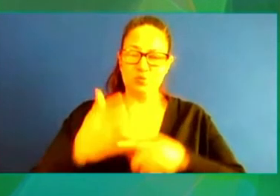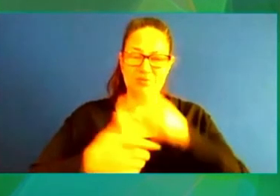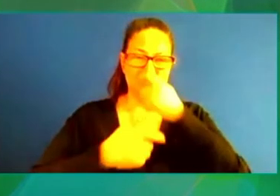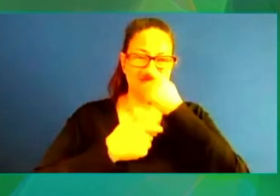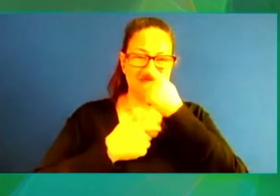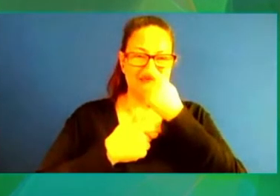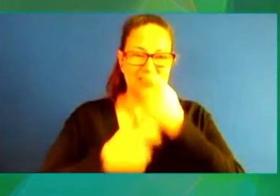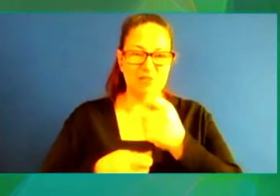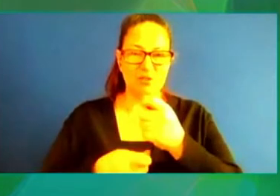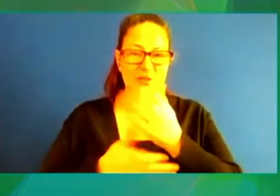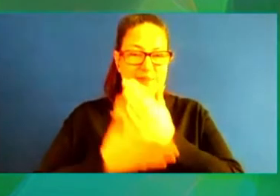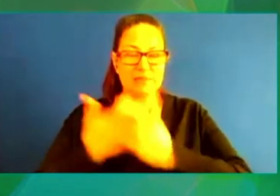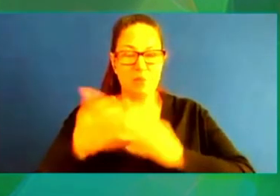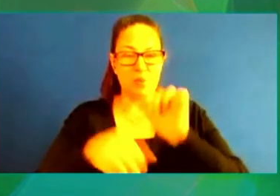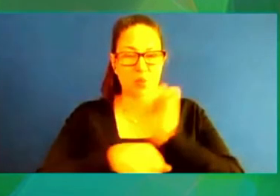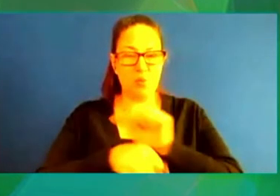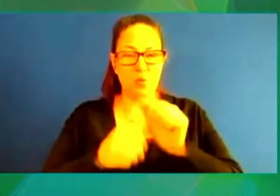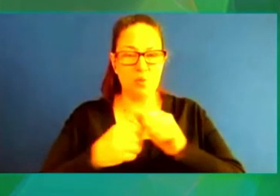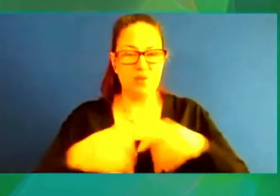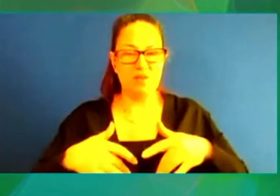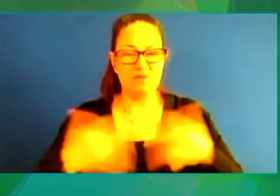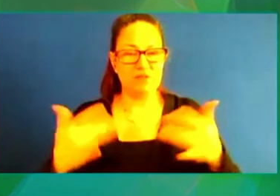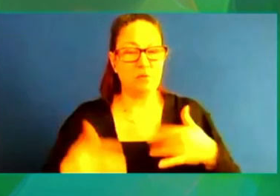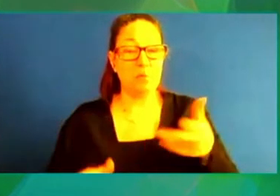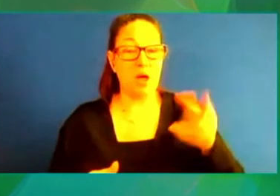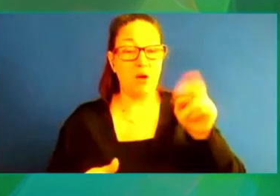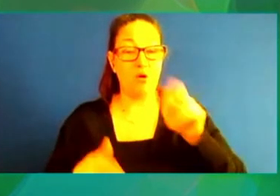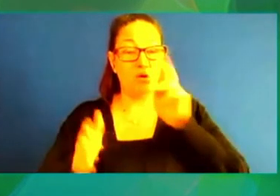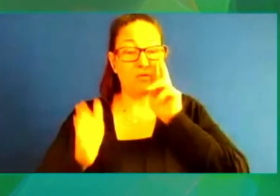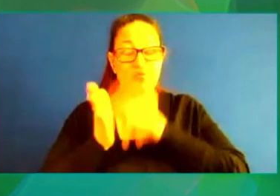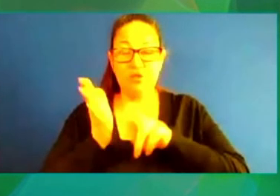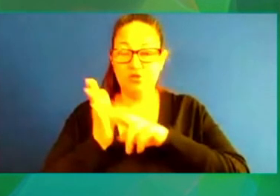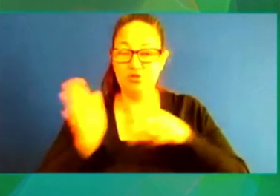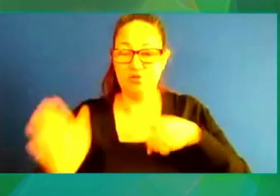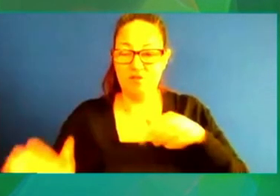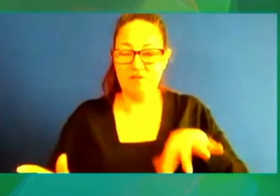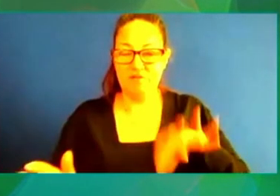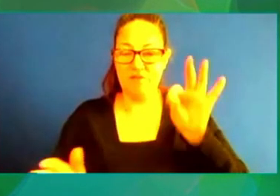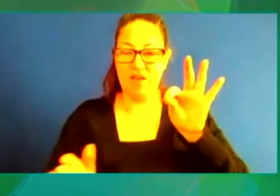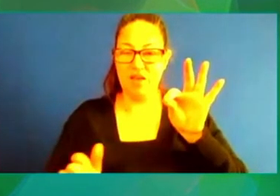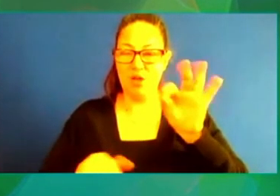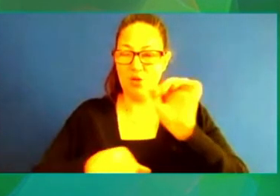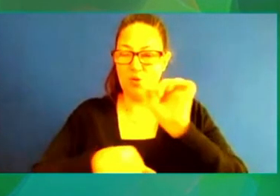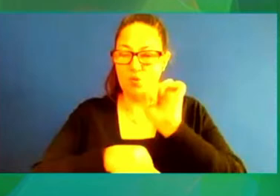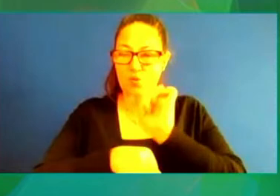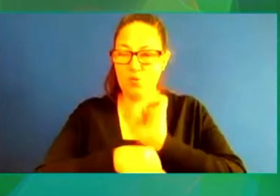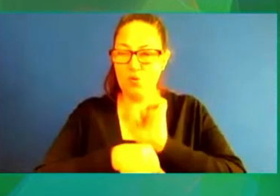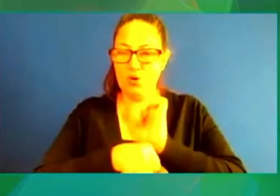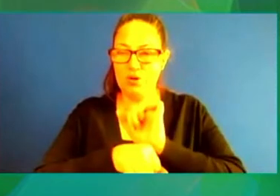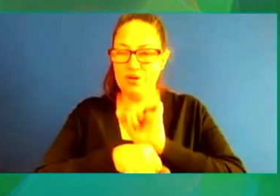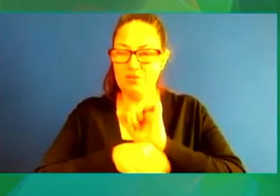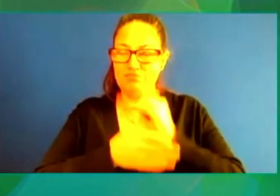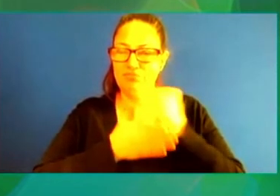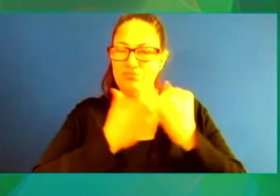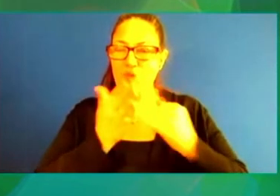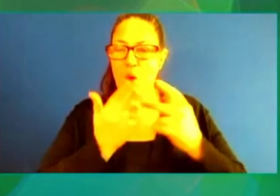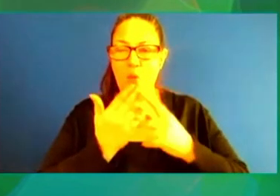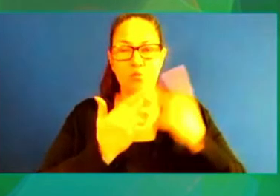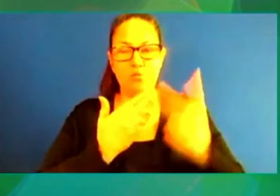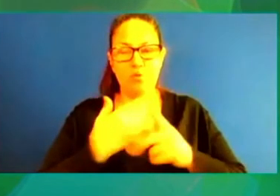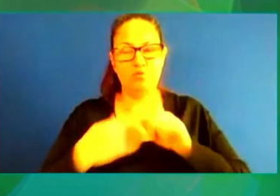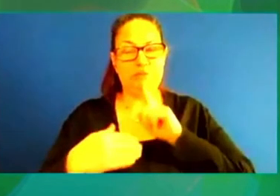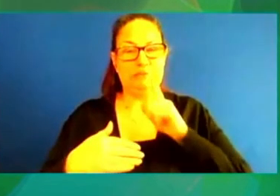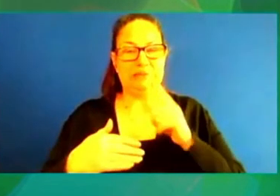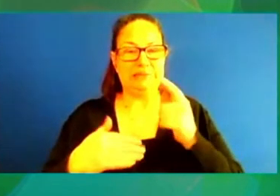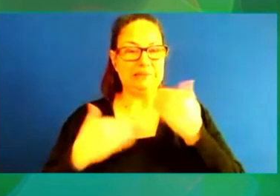because of some of the work with the festival, but also just my own research, I found that, you know, working in an art program was actually very limiting for